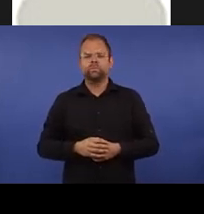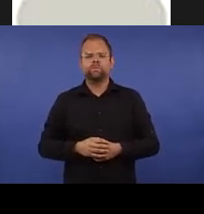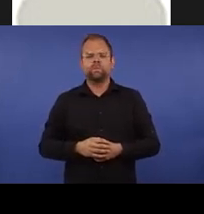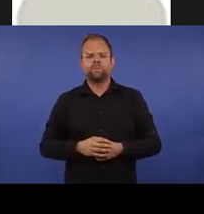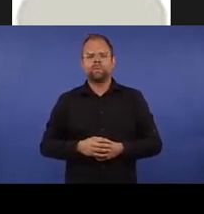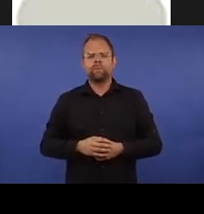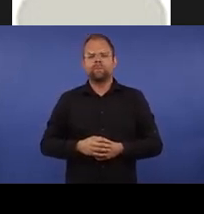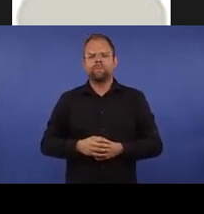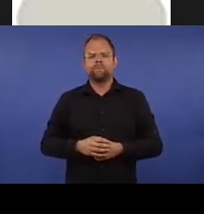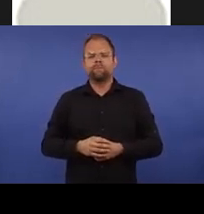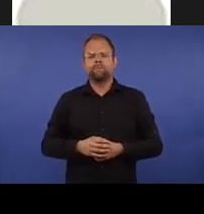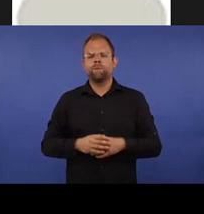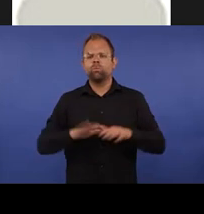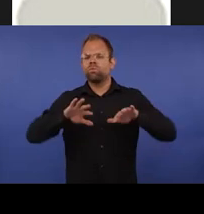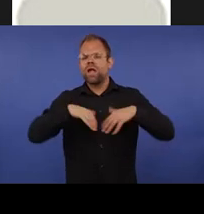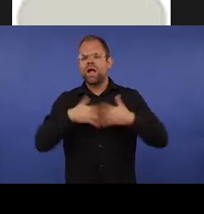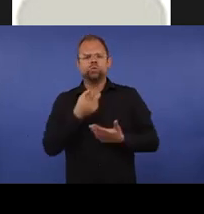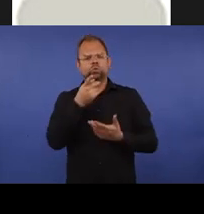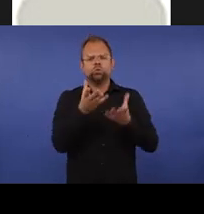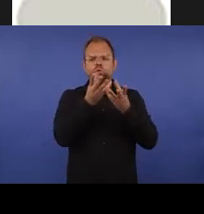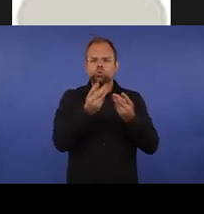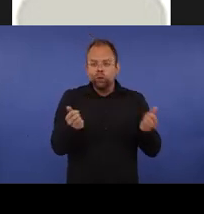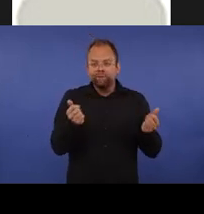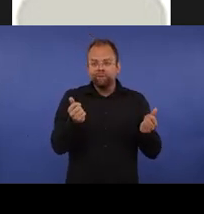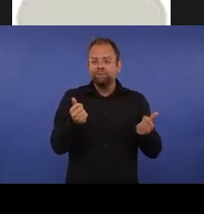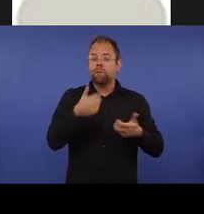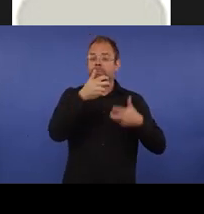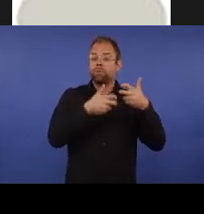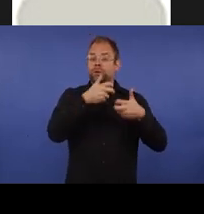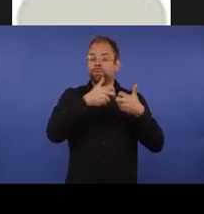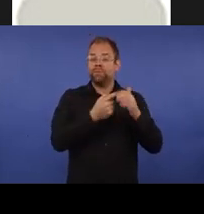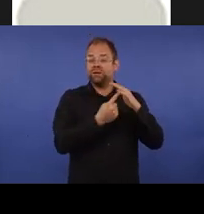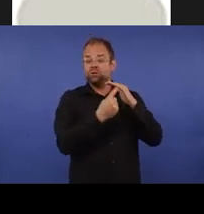this easily so that we can inspire each other?